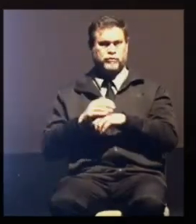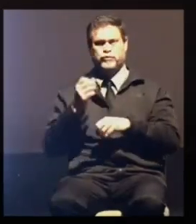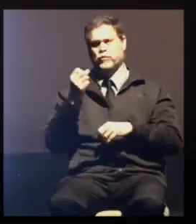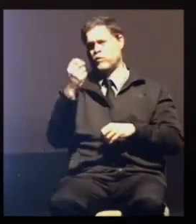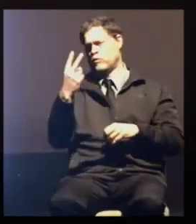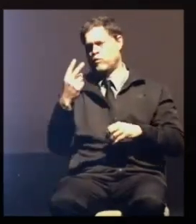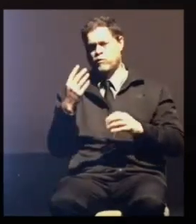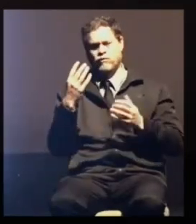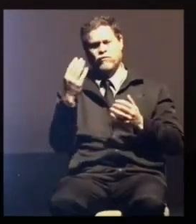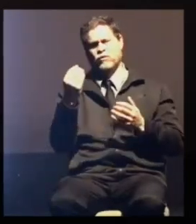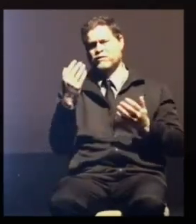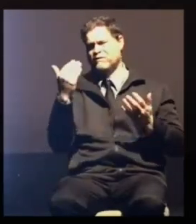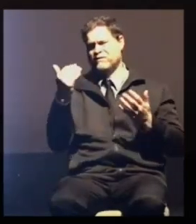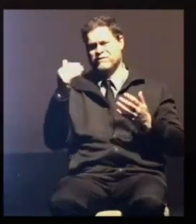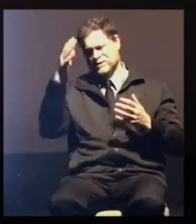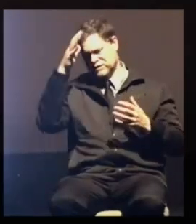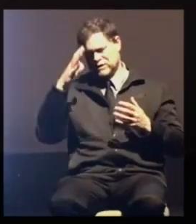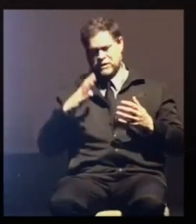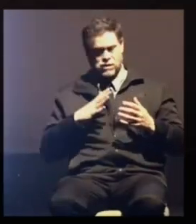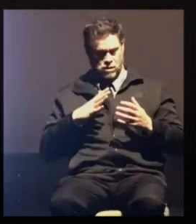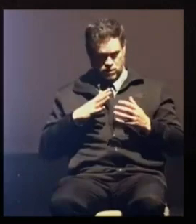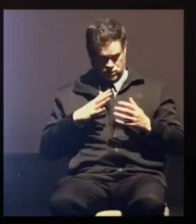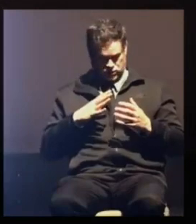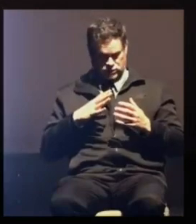12, 14, 15 guys who